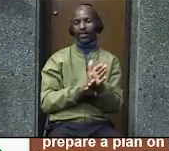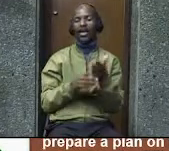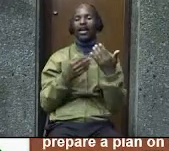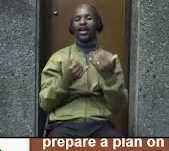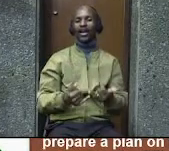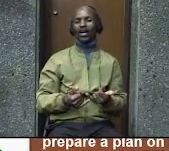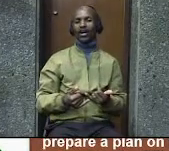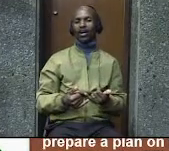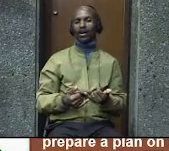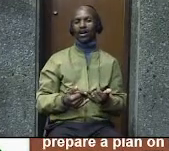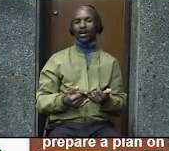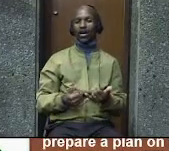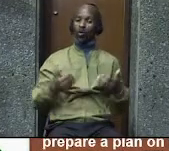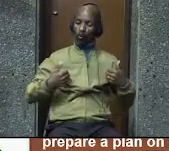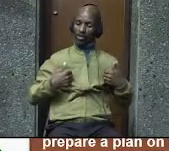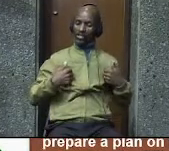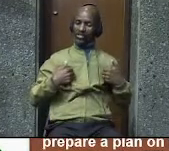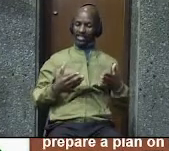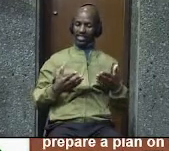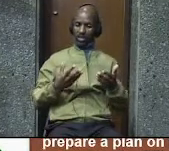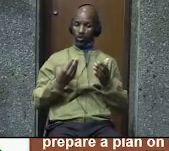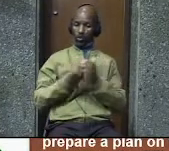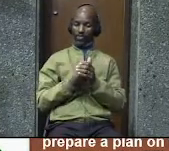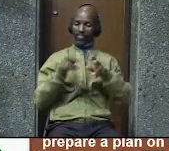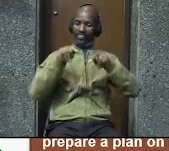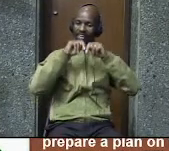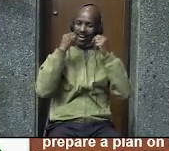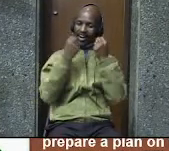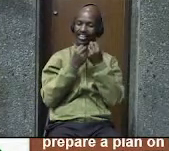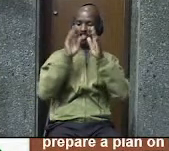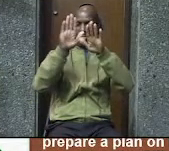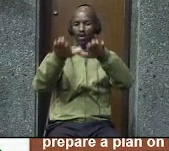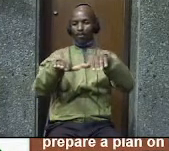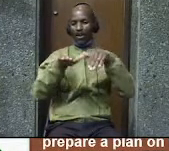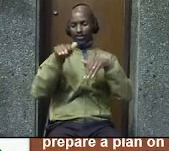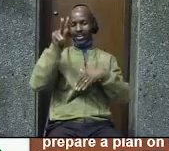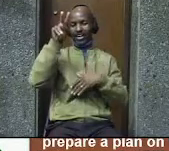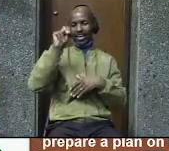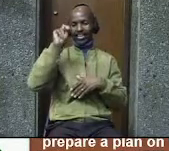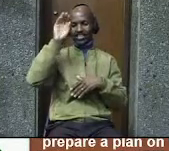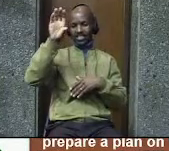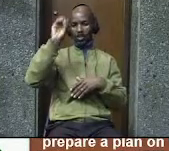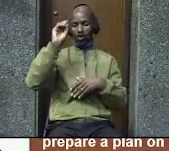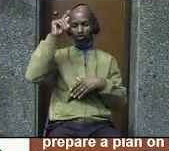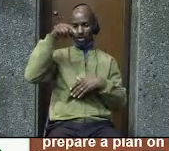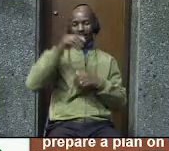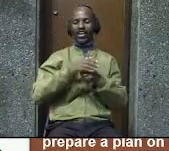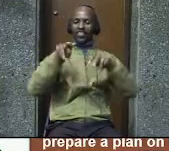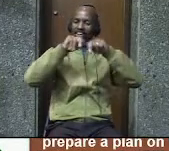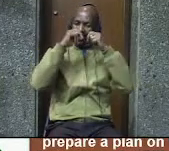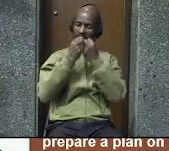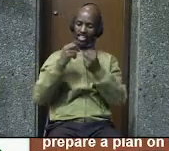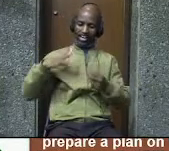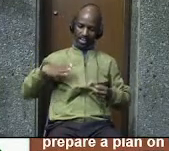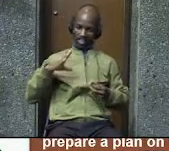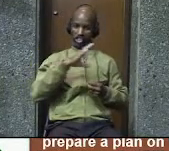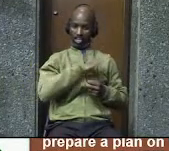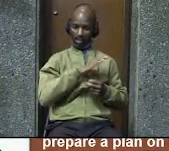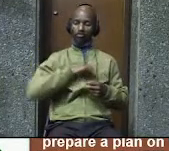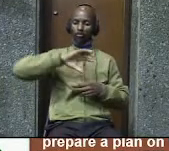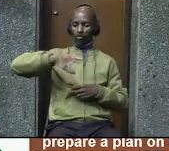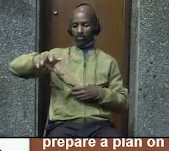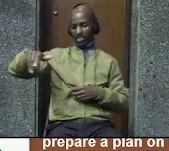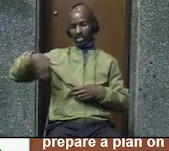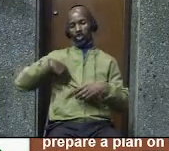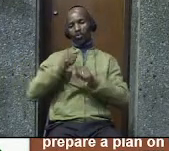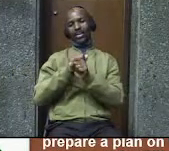Now, we start at the National Parliament, NCOP. That's the National Council of Provinces, which informally refers a